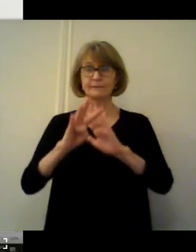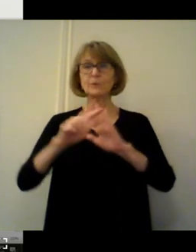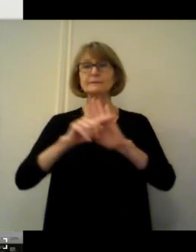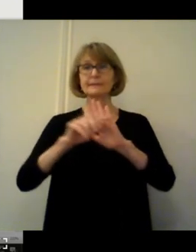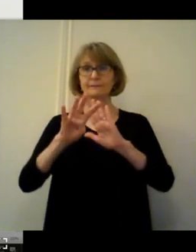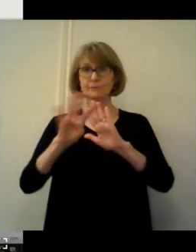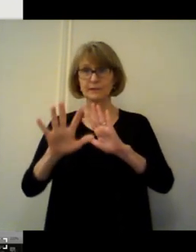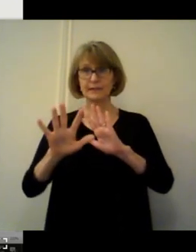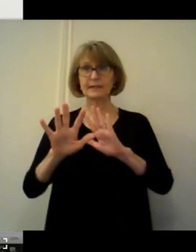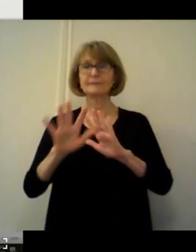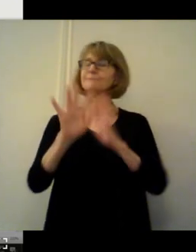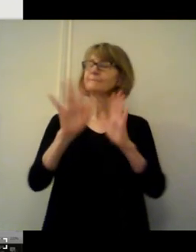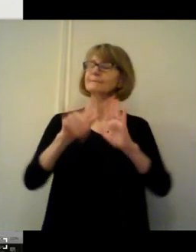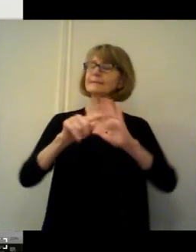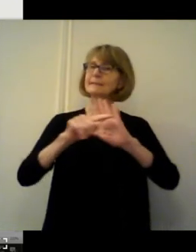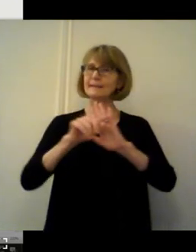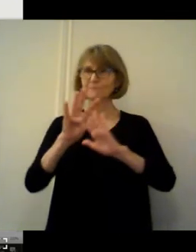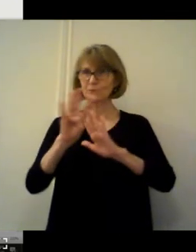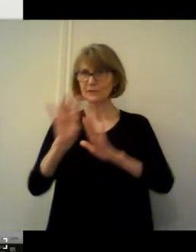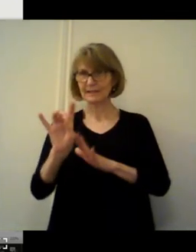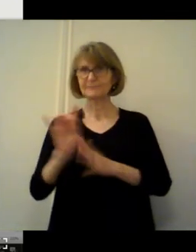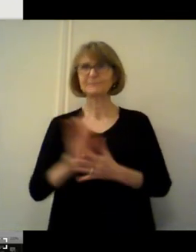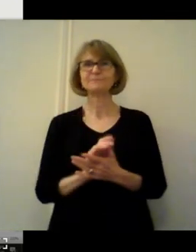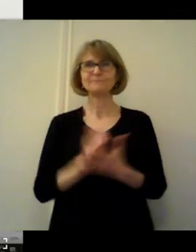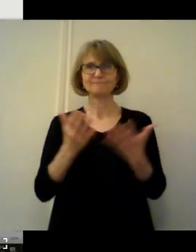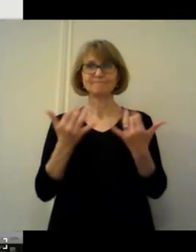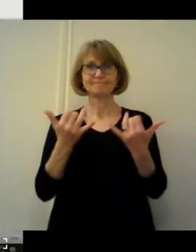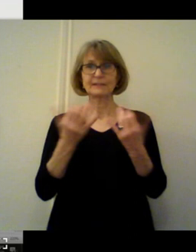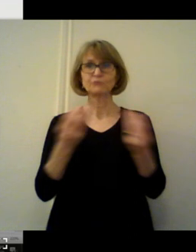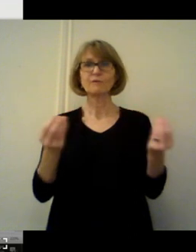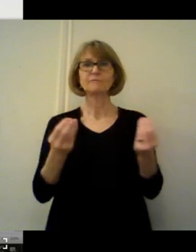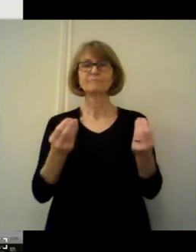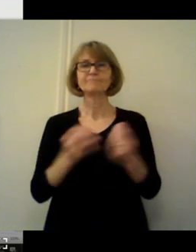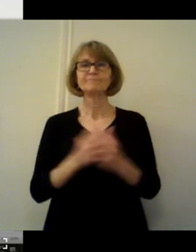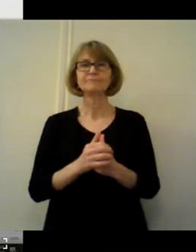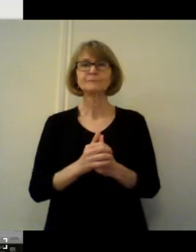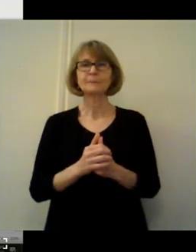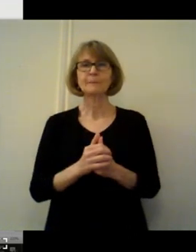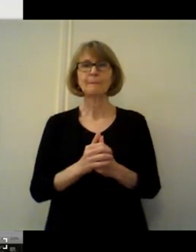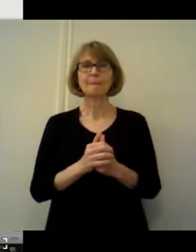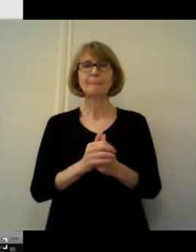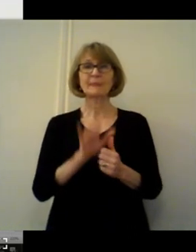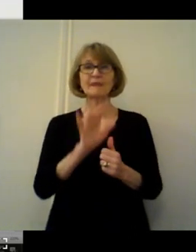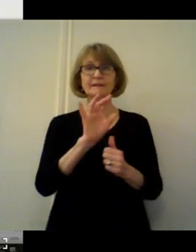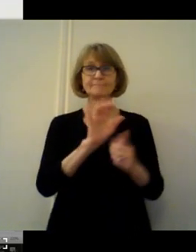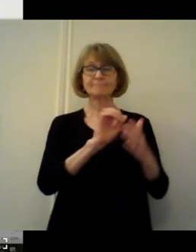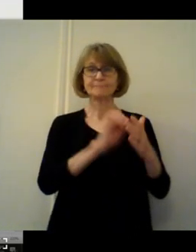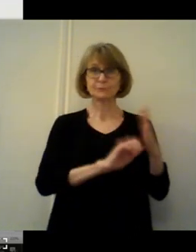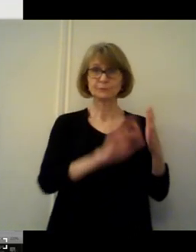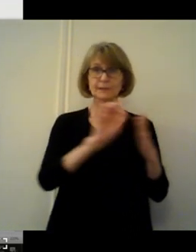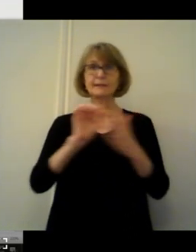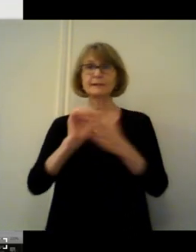So then there's our equation. Now let's solve this. All right, first I'm going to move this 8 over. So I'm going to subtract the